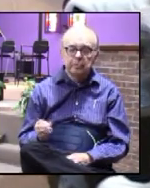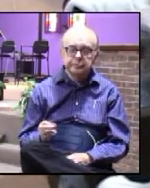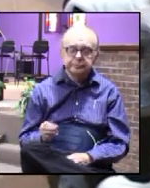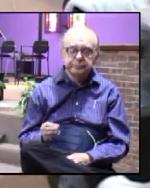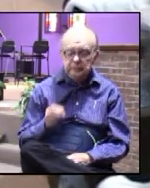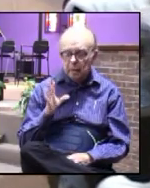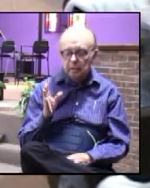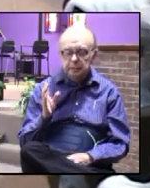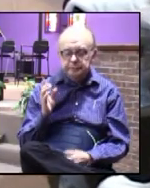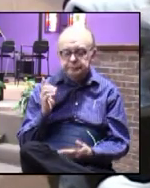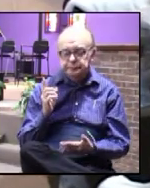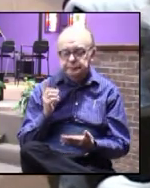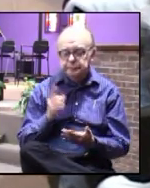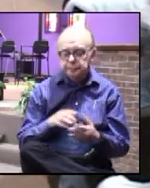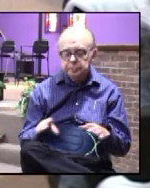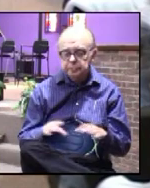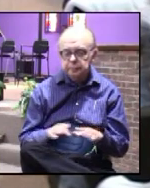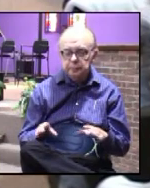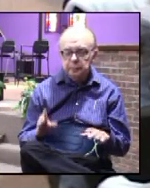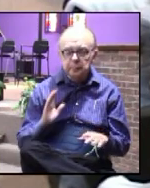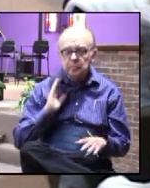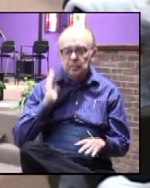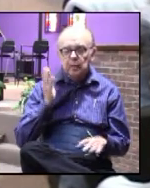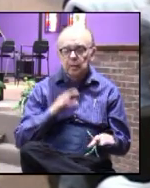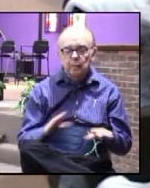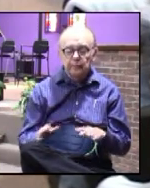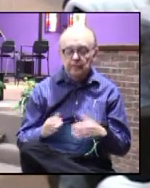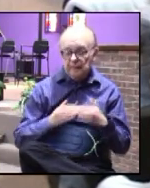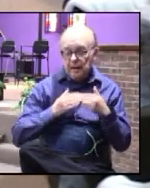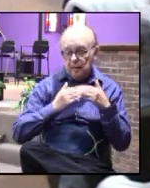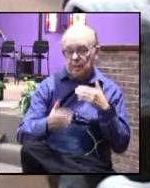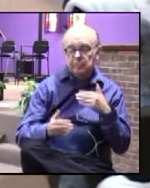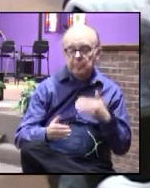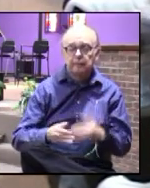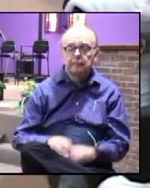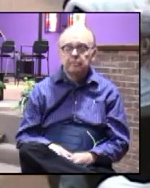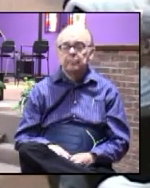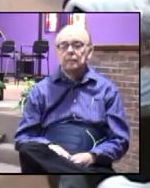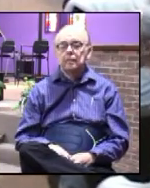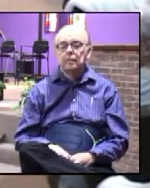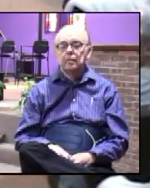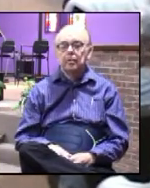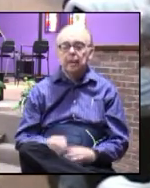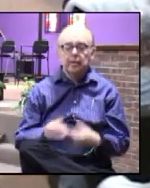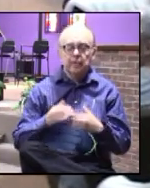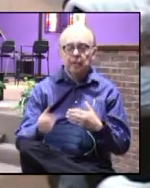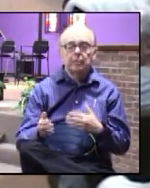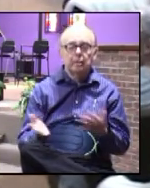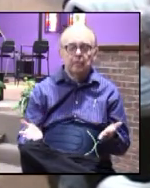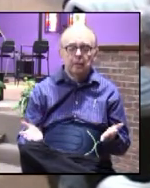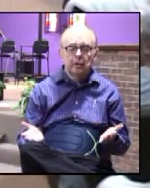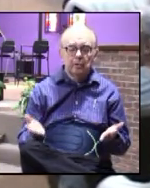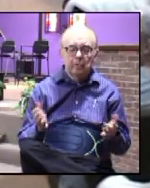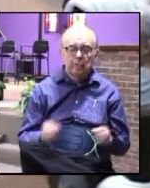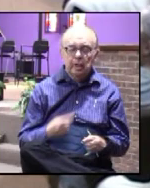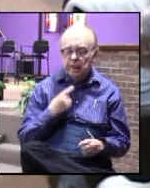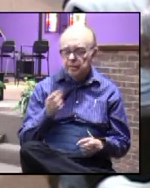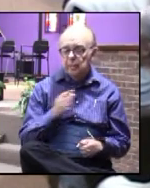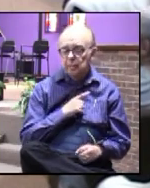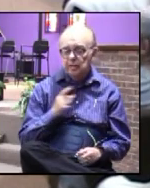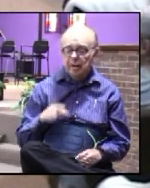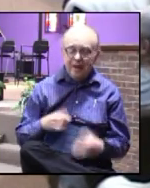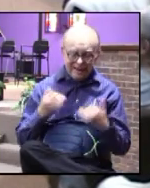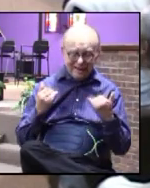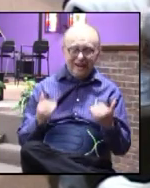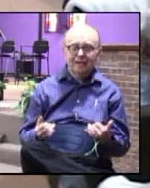you've done for the first four. I'm talking about what do you want to do from this point forward? From this point forward, can you say to the Lord right here,